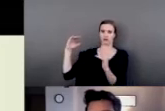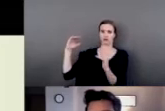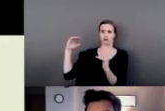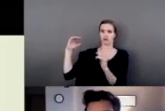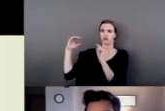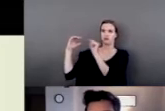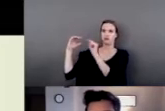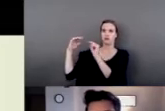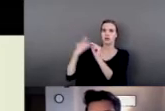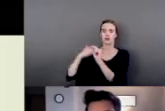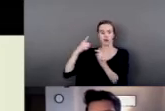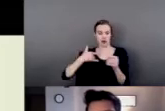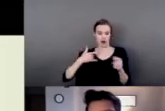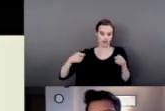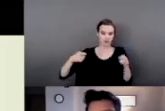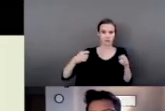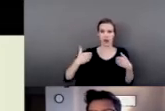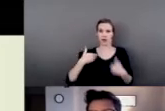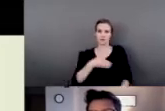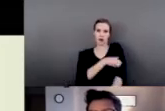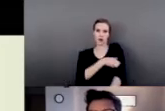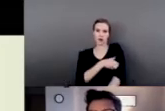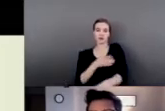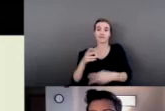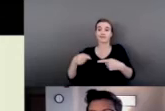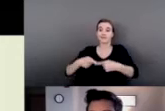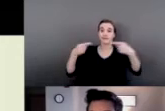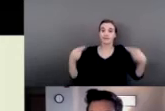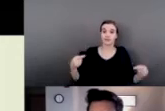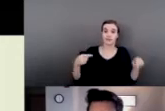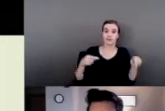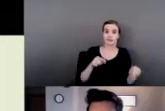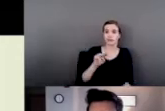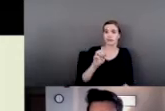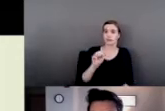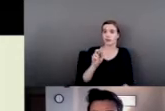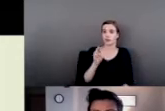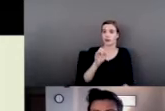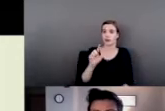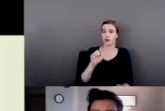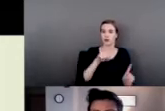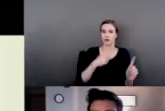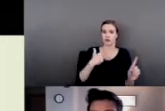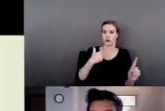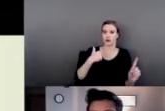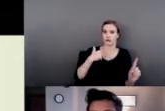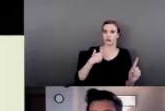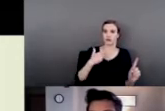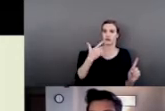in a matriarchal society like ours, you know, there's more egalitarianism, but